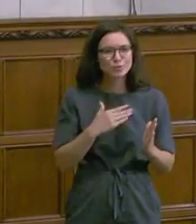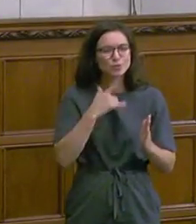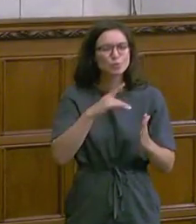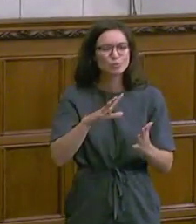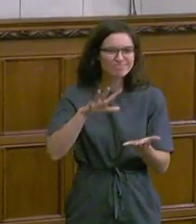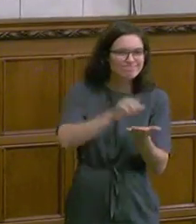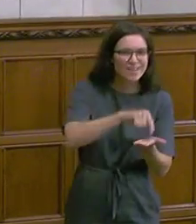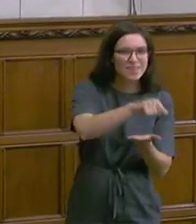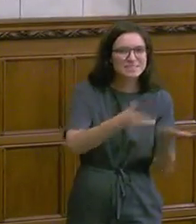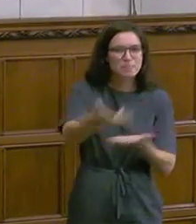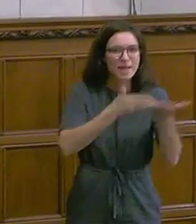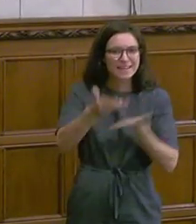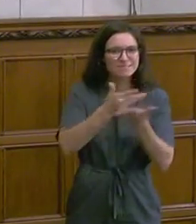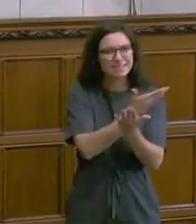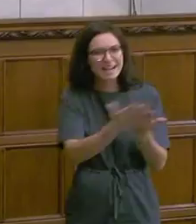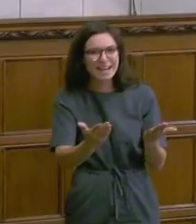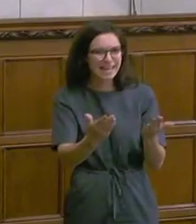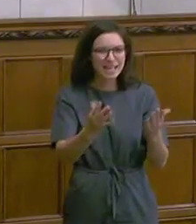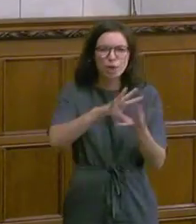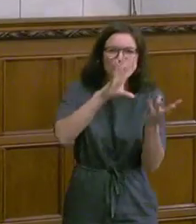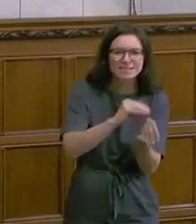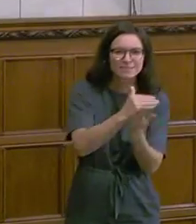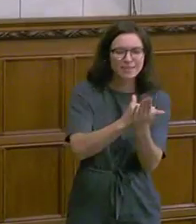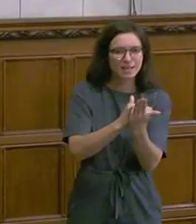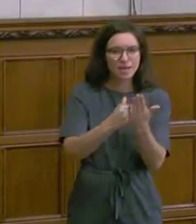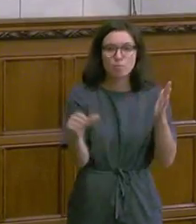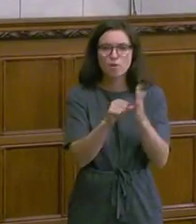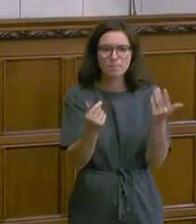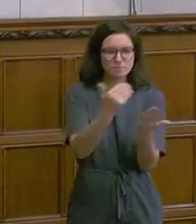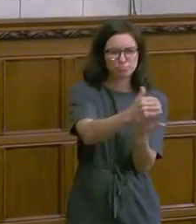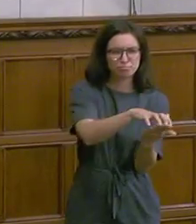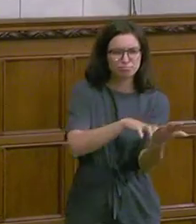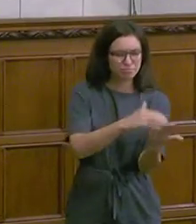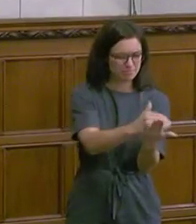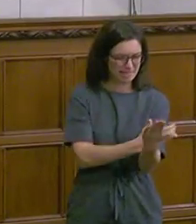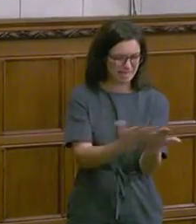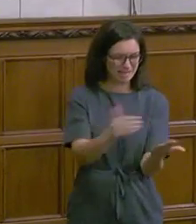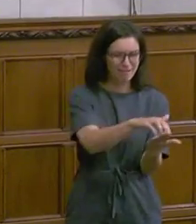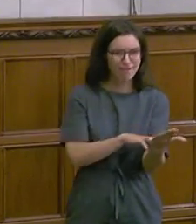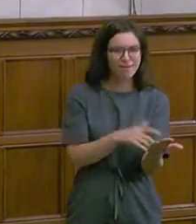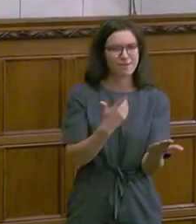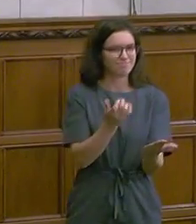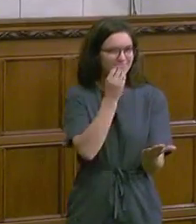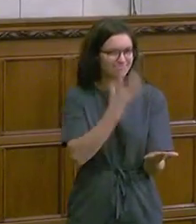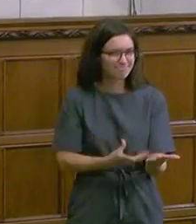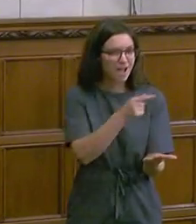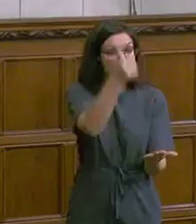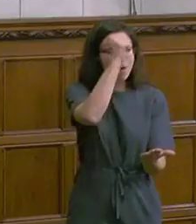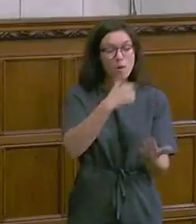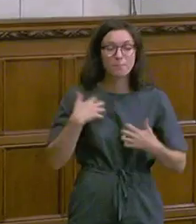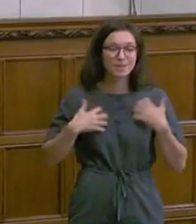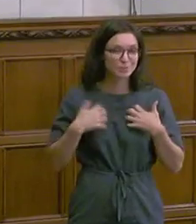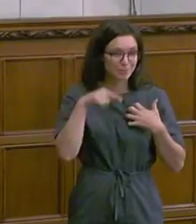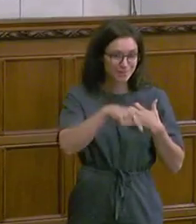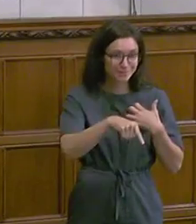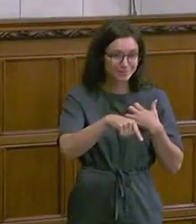comprehensively and effectively setting out the issues facing deaf children. I know how passionate he is about this issue, and he's a great advocate